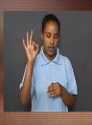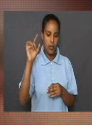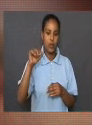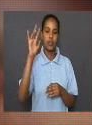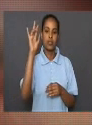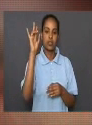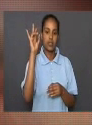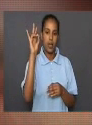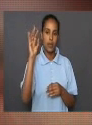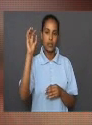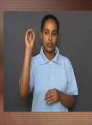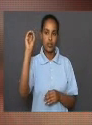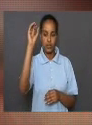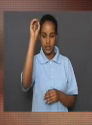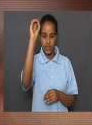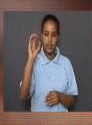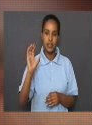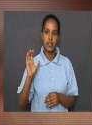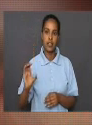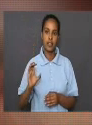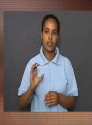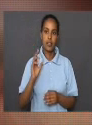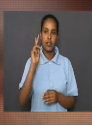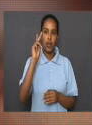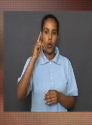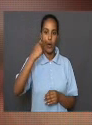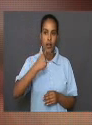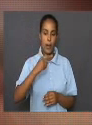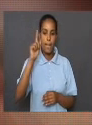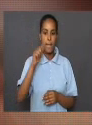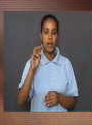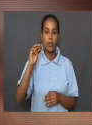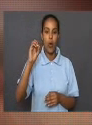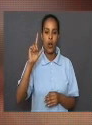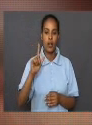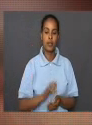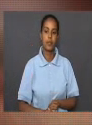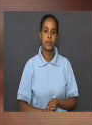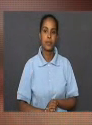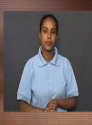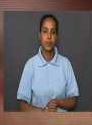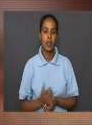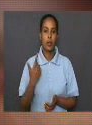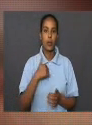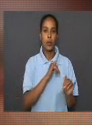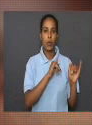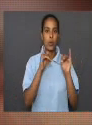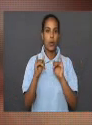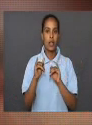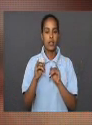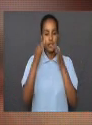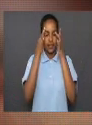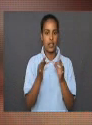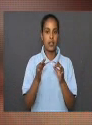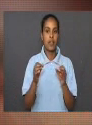39.70 degrees Celsius, kilograms per mole. We will determine